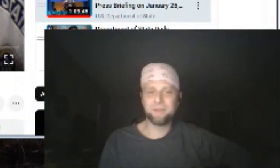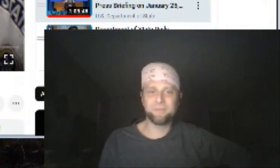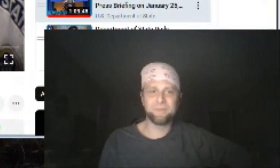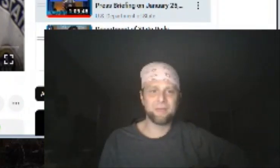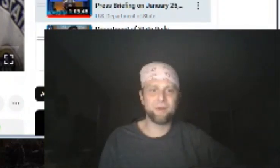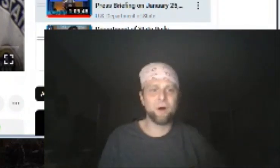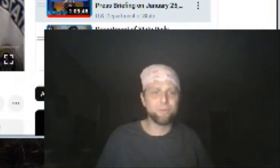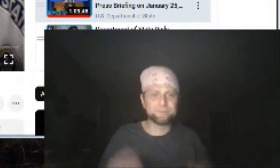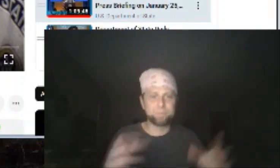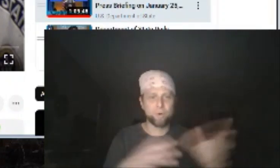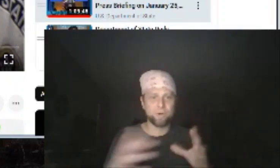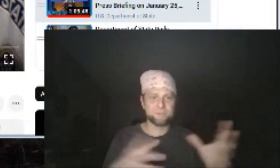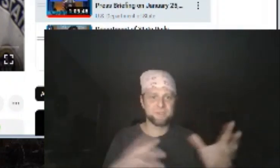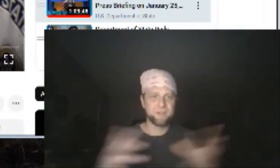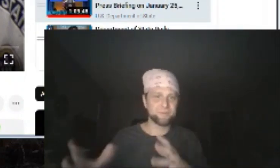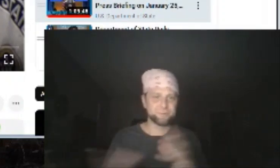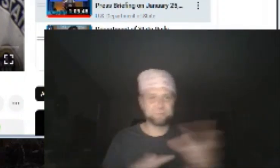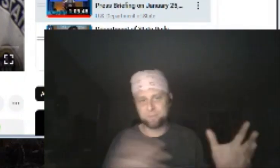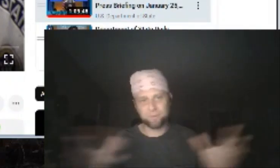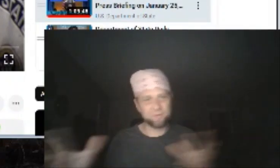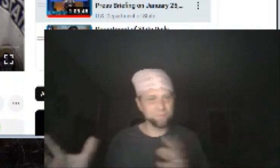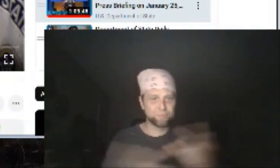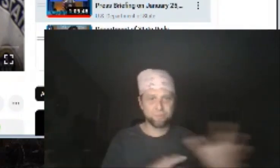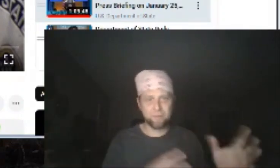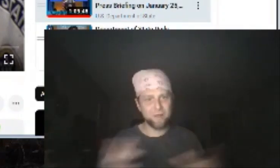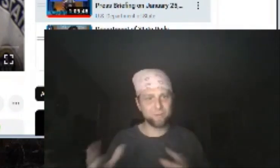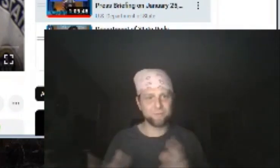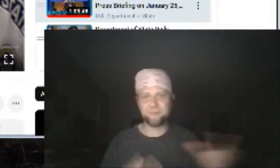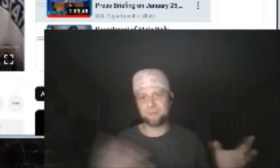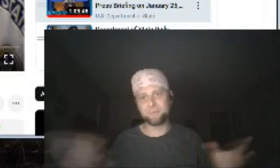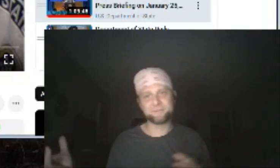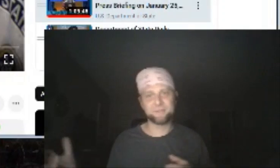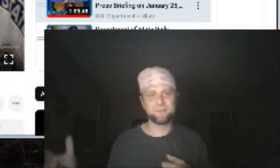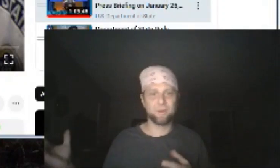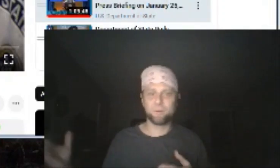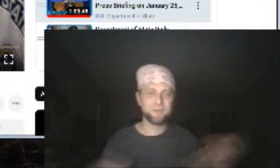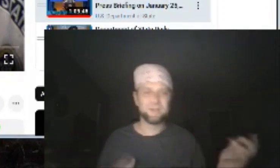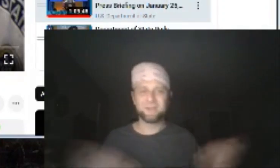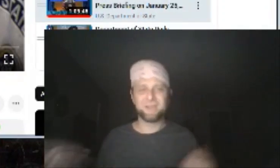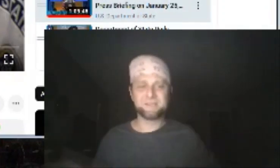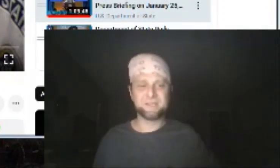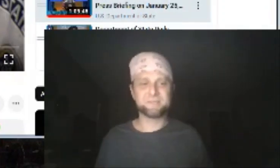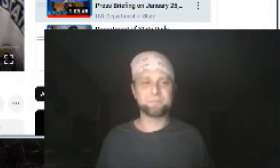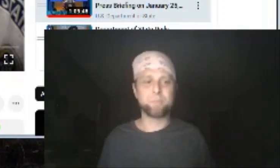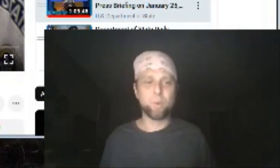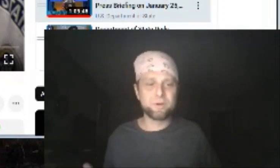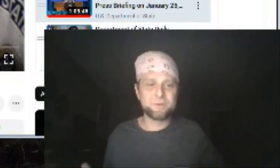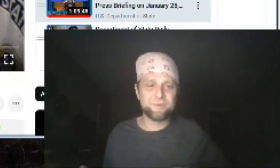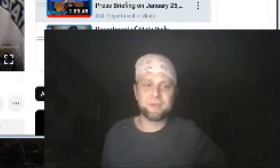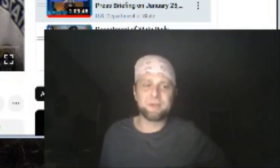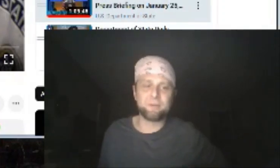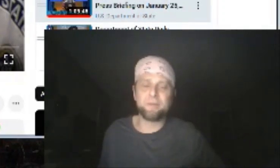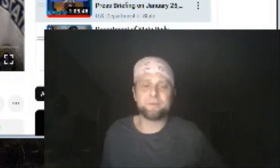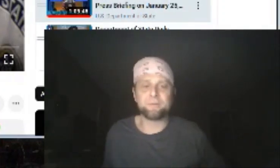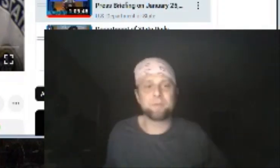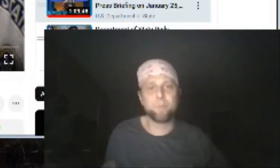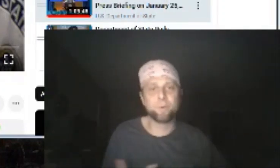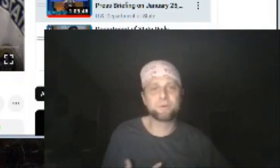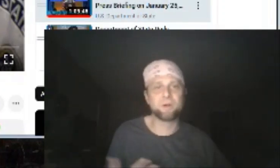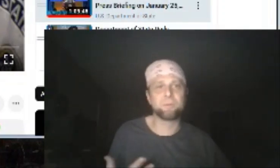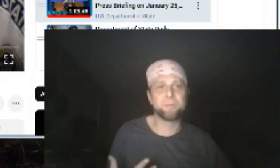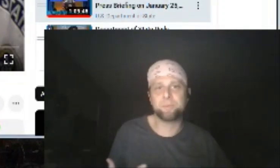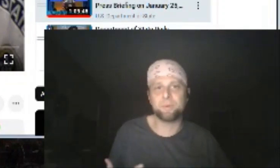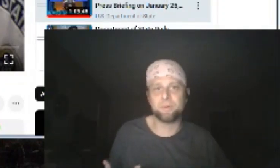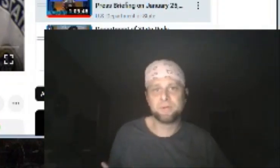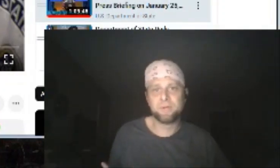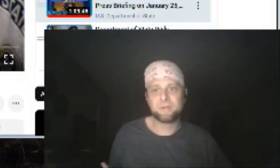I mean, that all those borders, those people have moved around, their families, you know, it's borders are fucking irrelevant, right? Borders